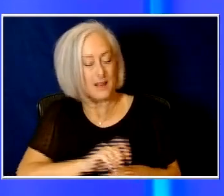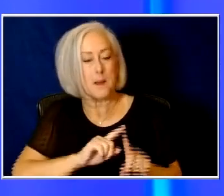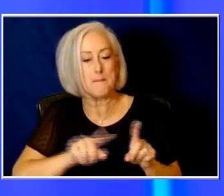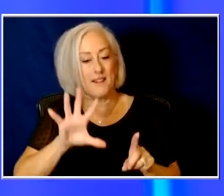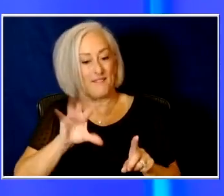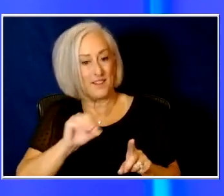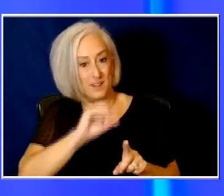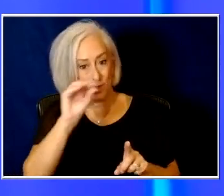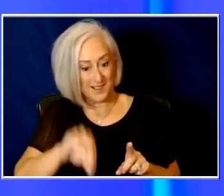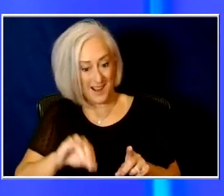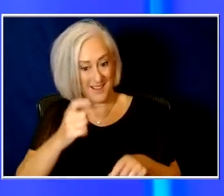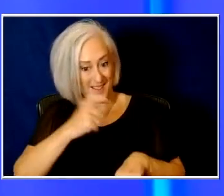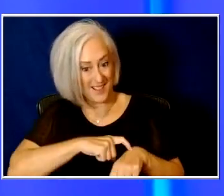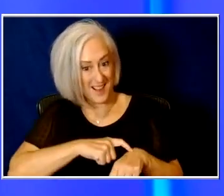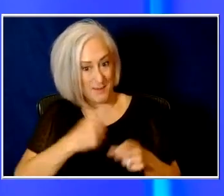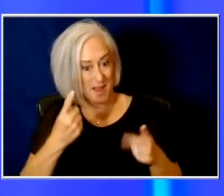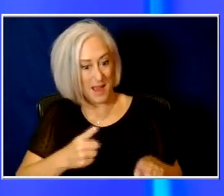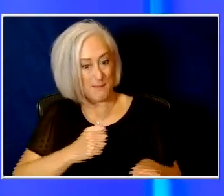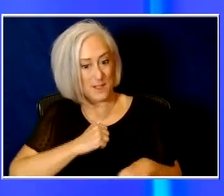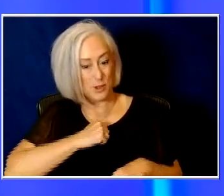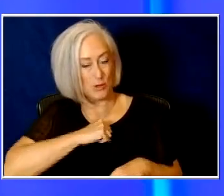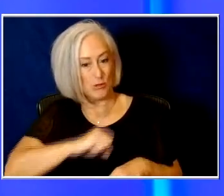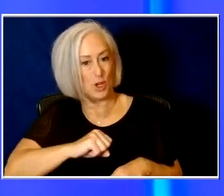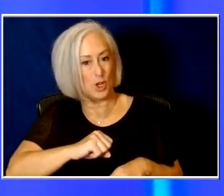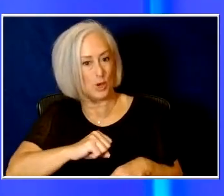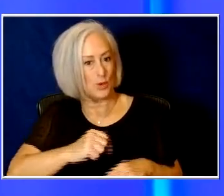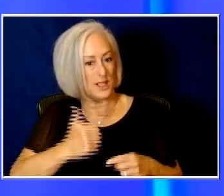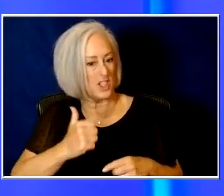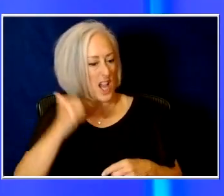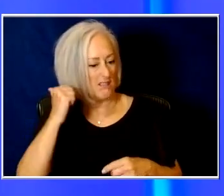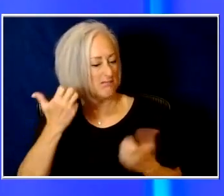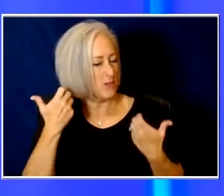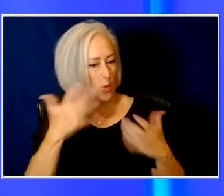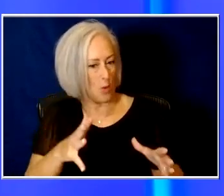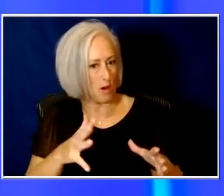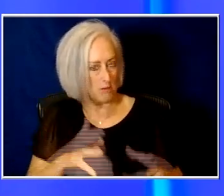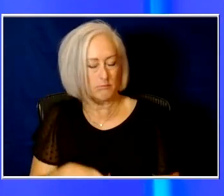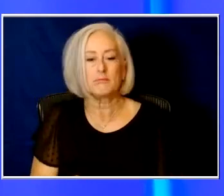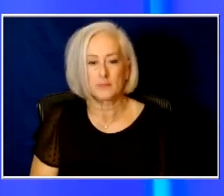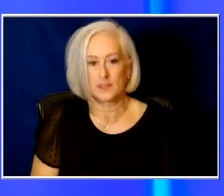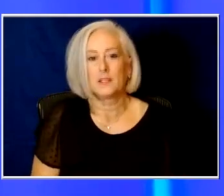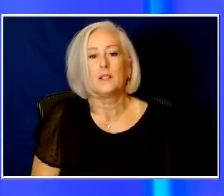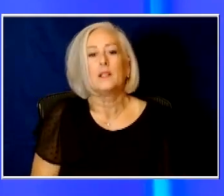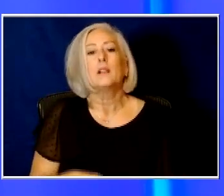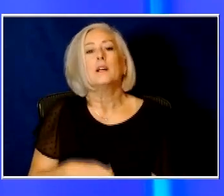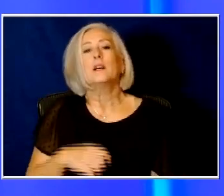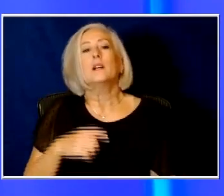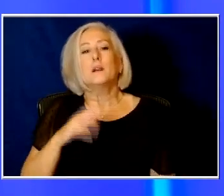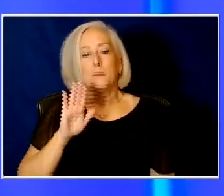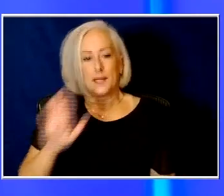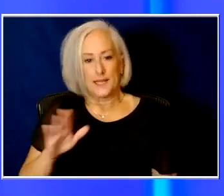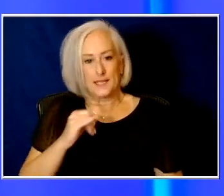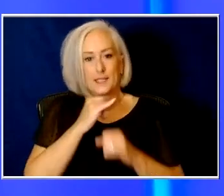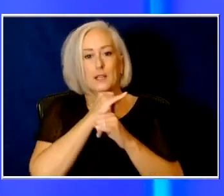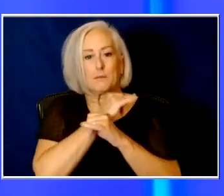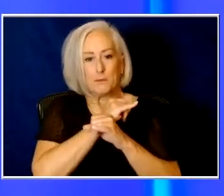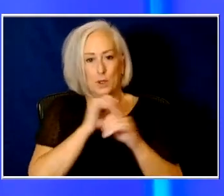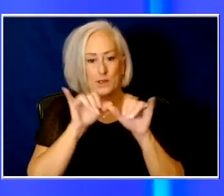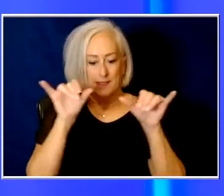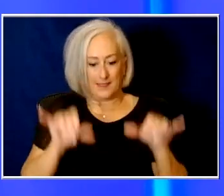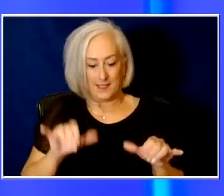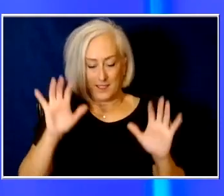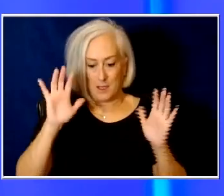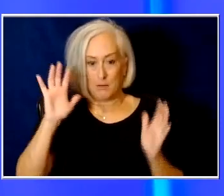got better. But when we suppress the immune system, then that results in opportunistic infections from occurring.